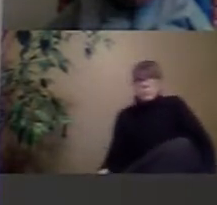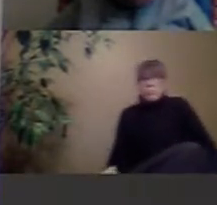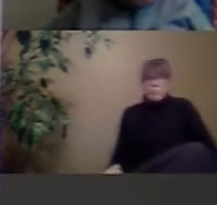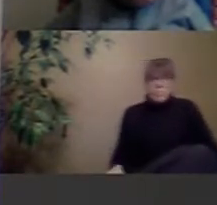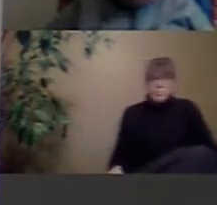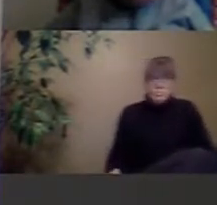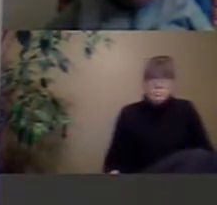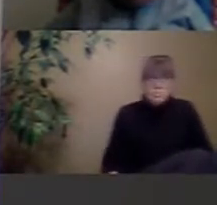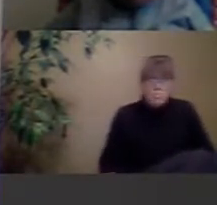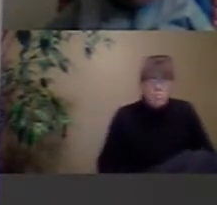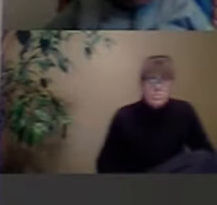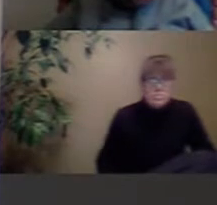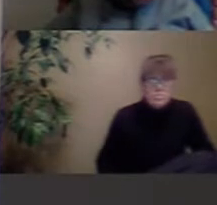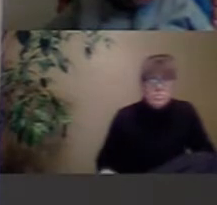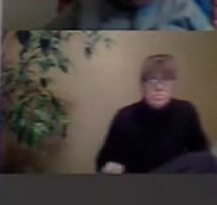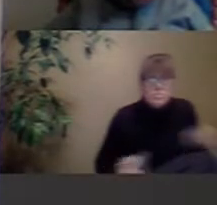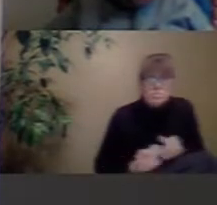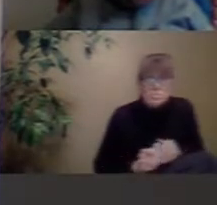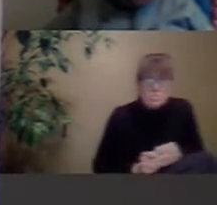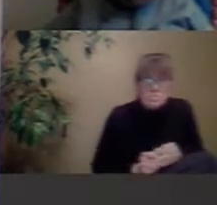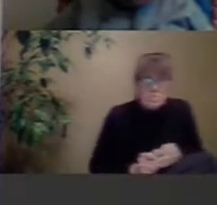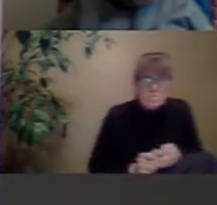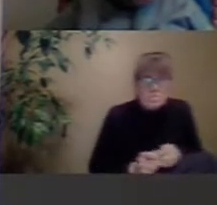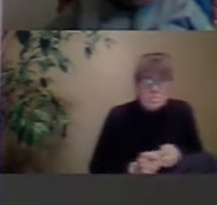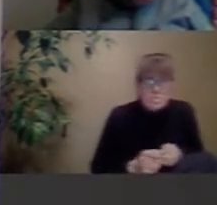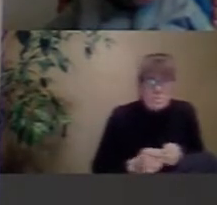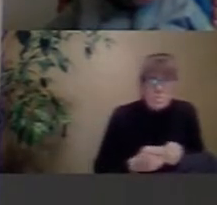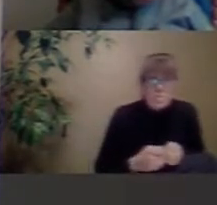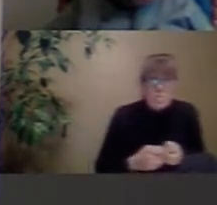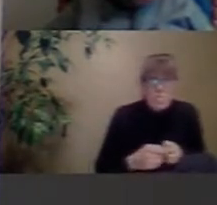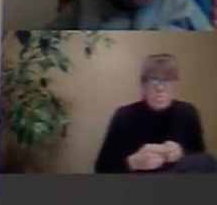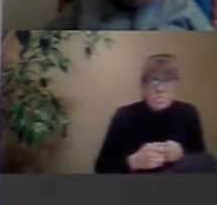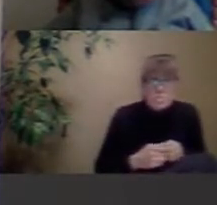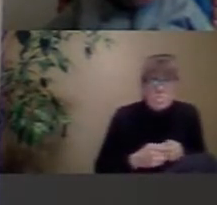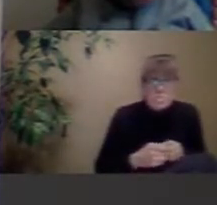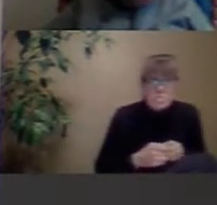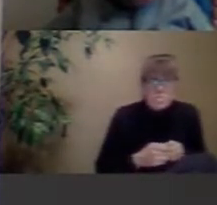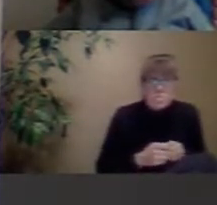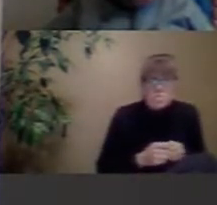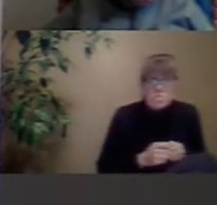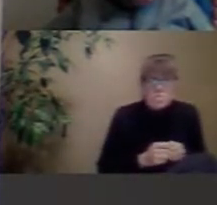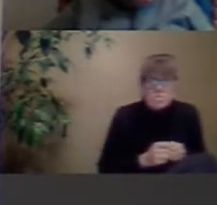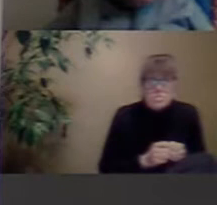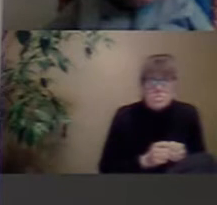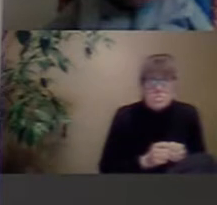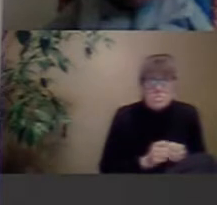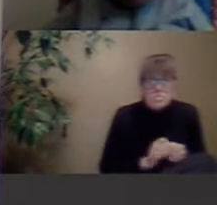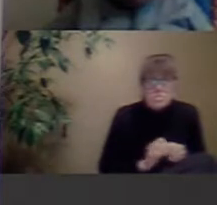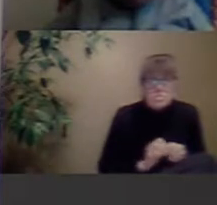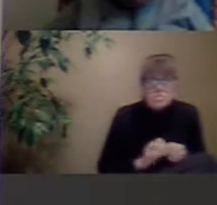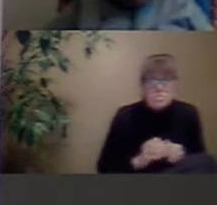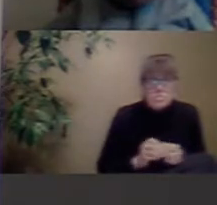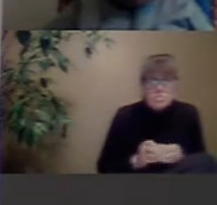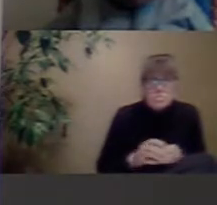several years. So a portion of the system is metered. The city's been doing that with their own staff. They've been buying the meters,